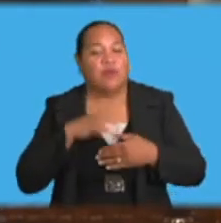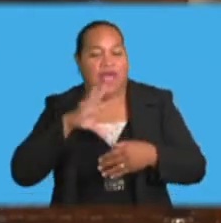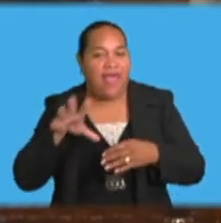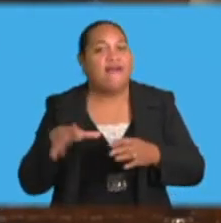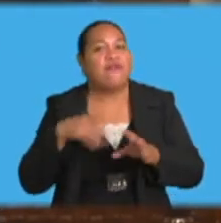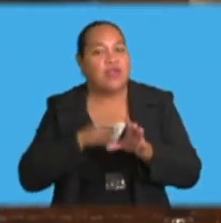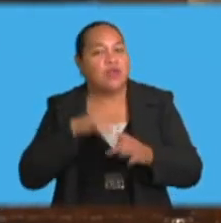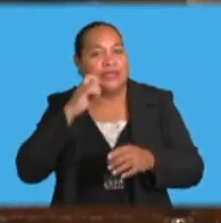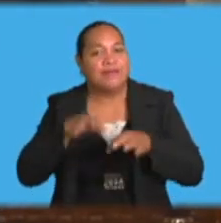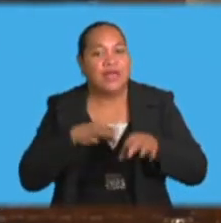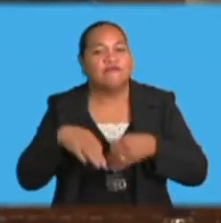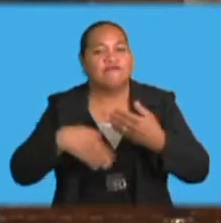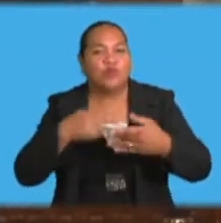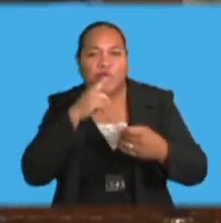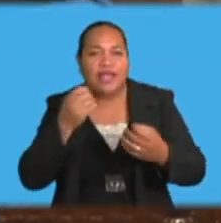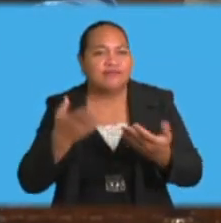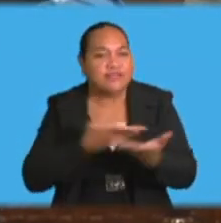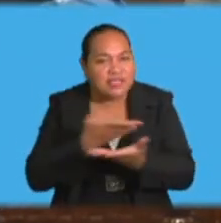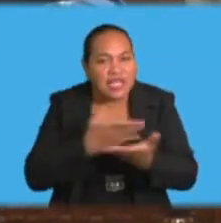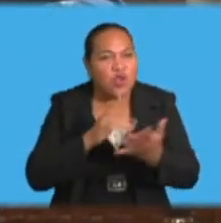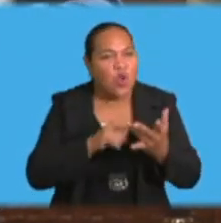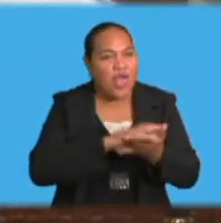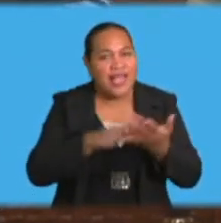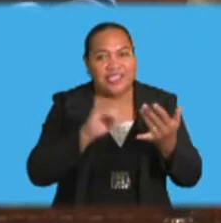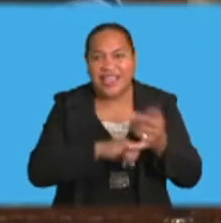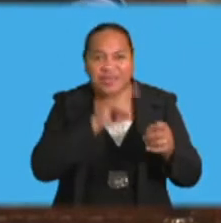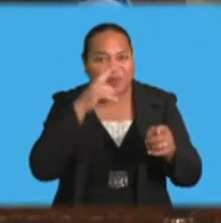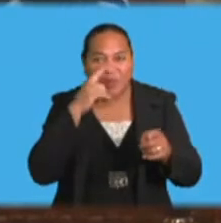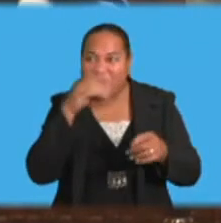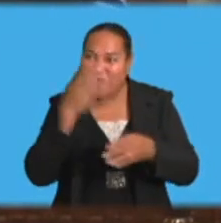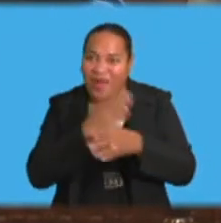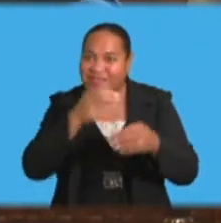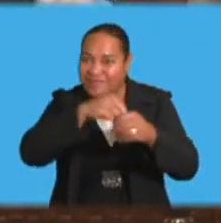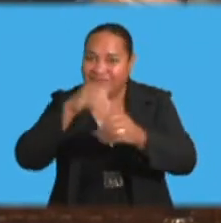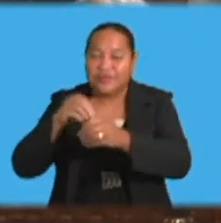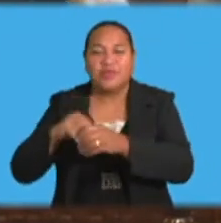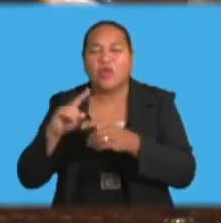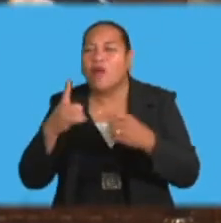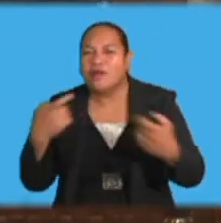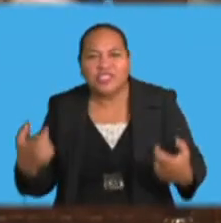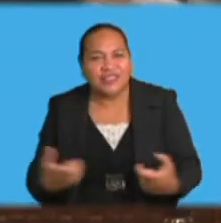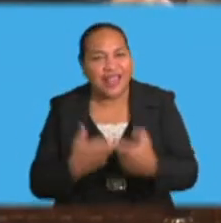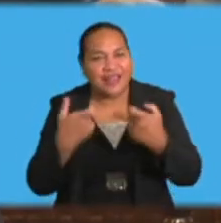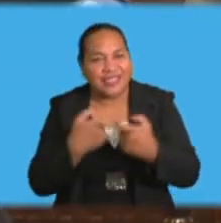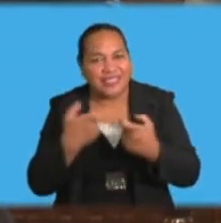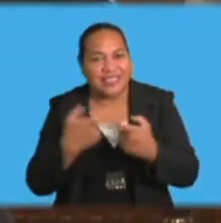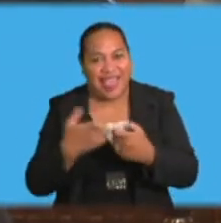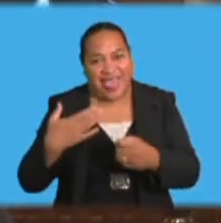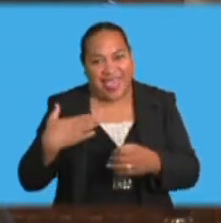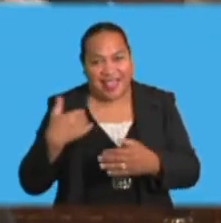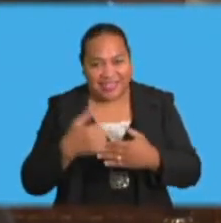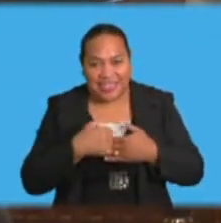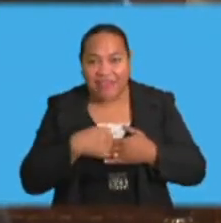discuss with OHS practitioners and stakeholders what the prevailing challenges are in occupational health and safety that